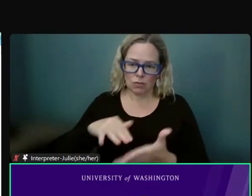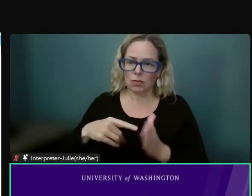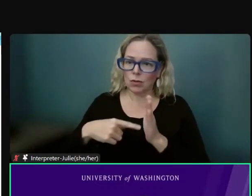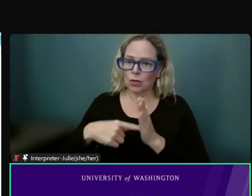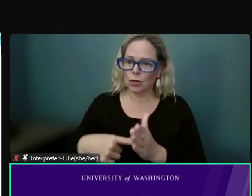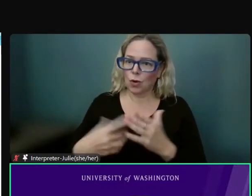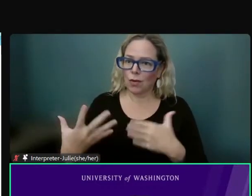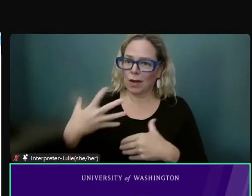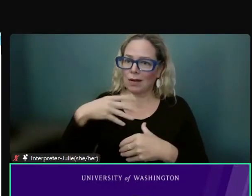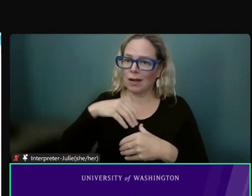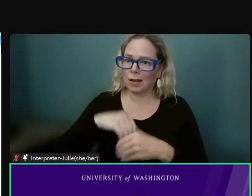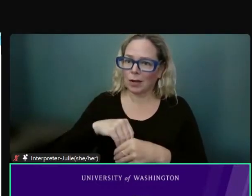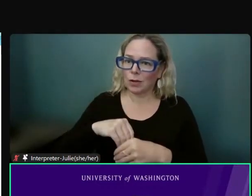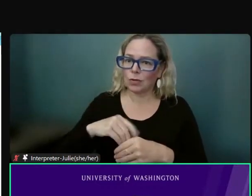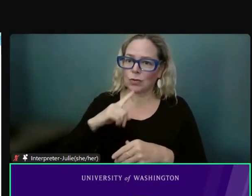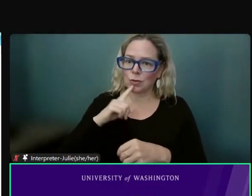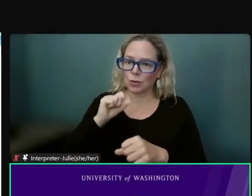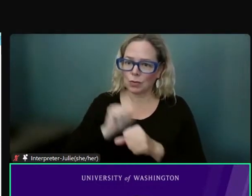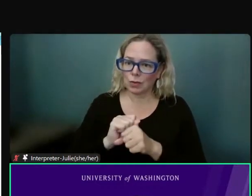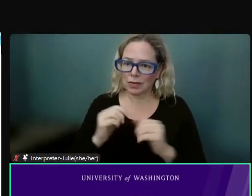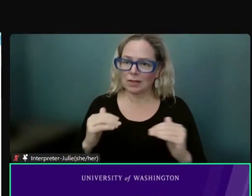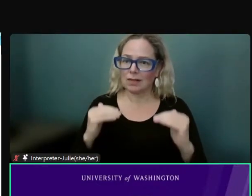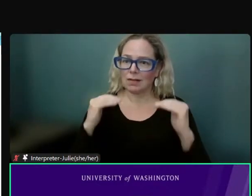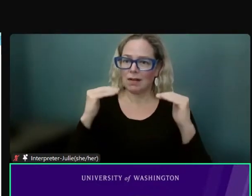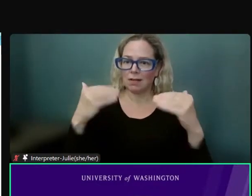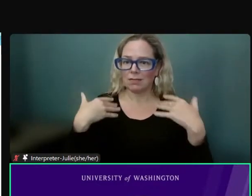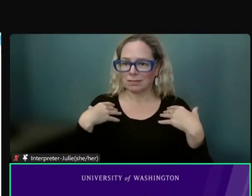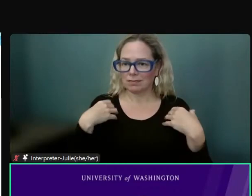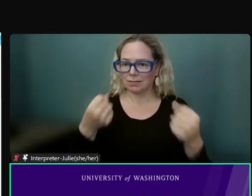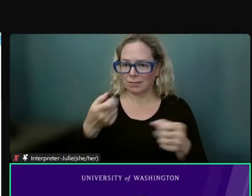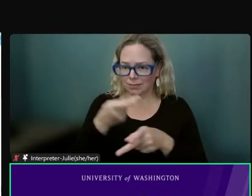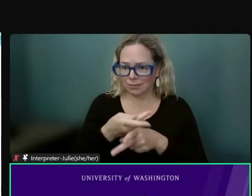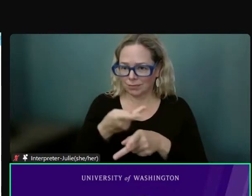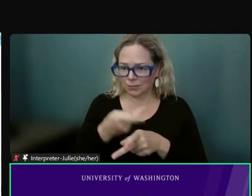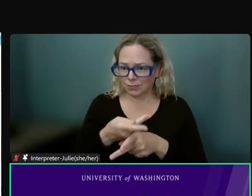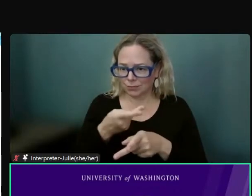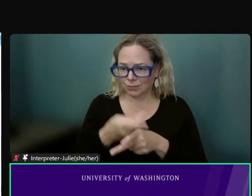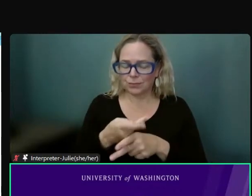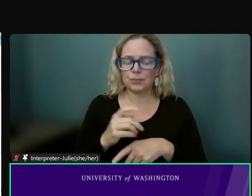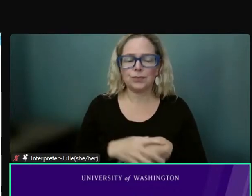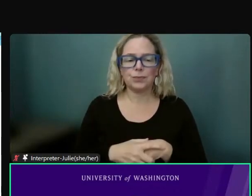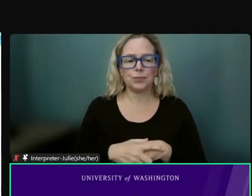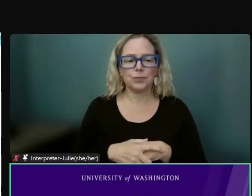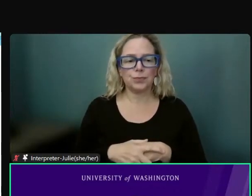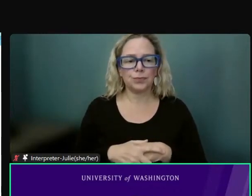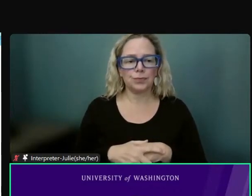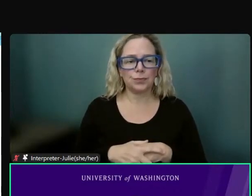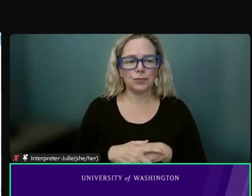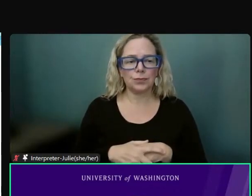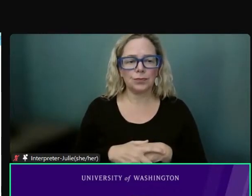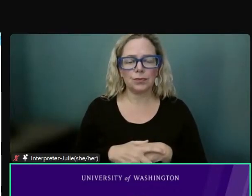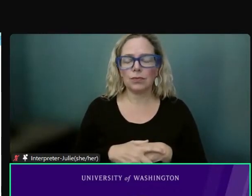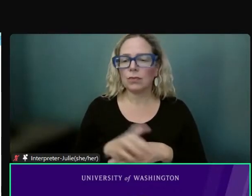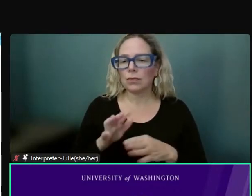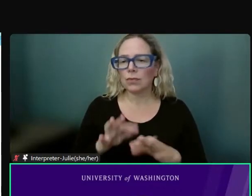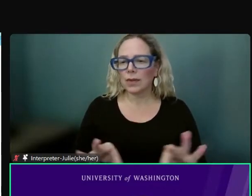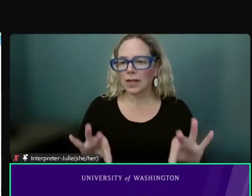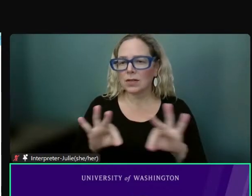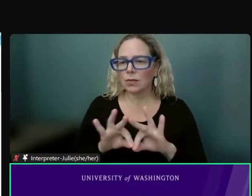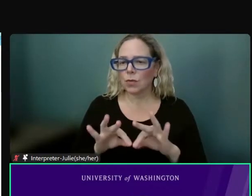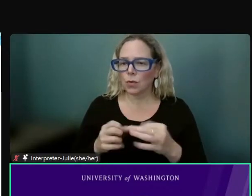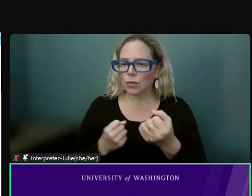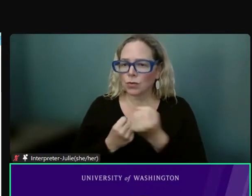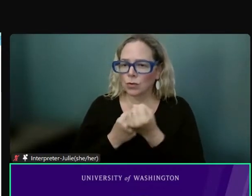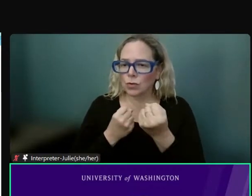people. Also, with the ongoing health workforce shortages, supporting disabled people and entering